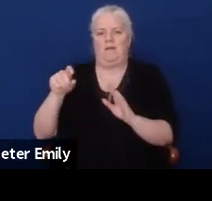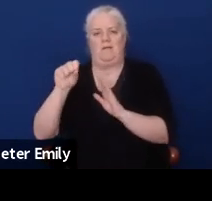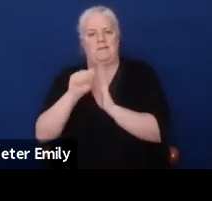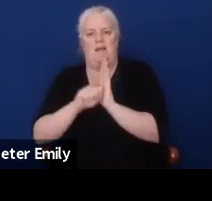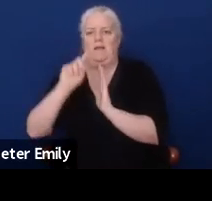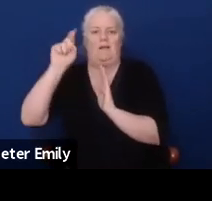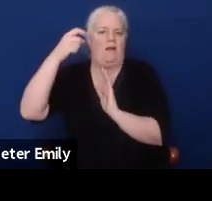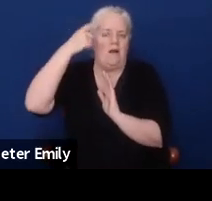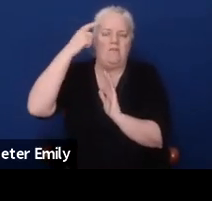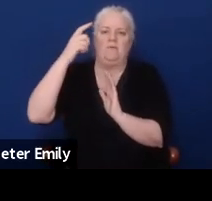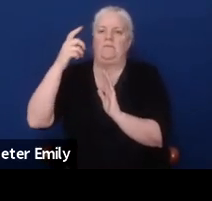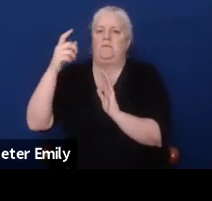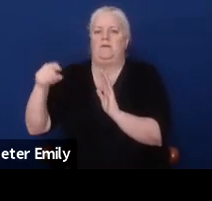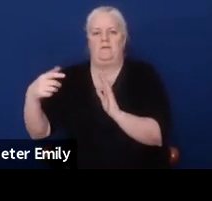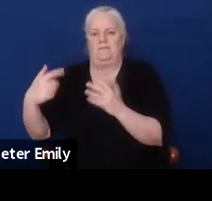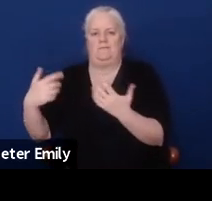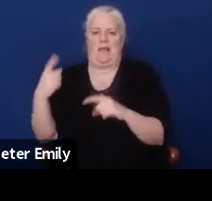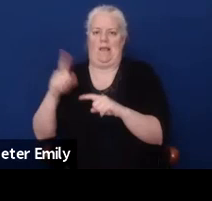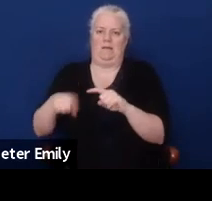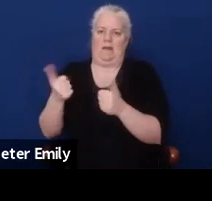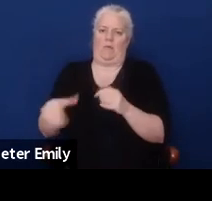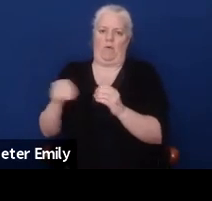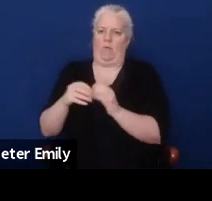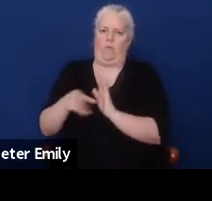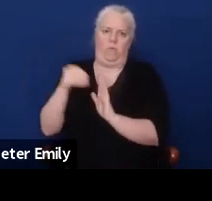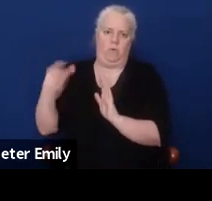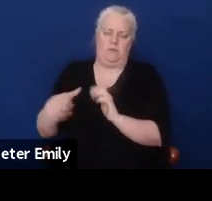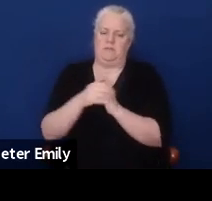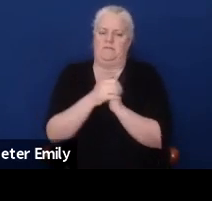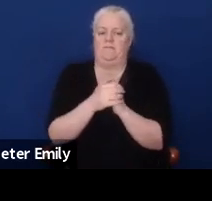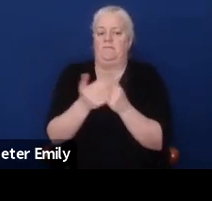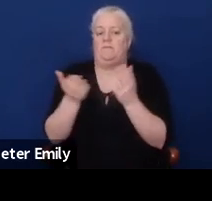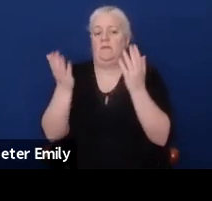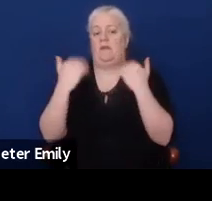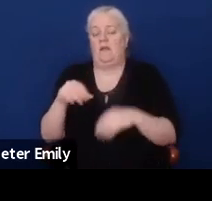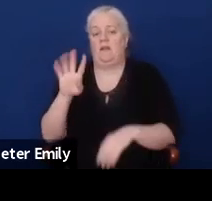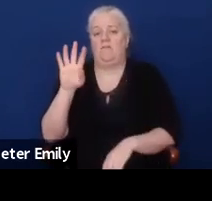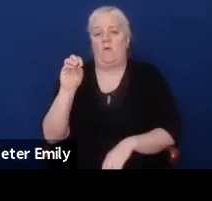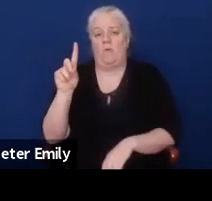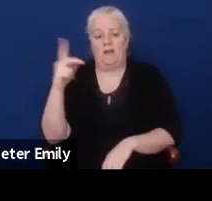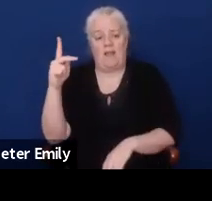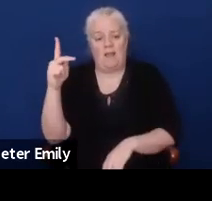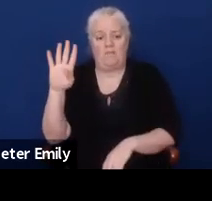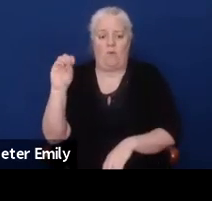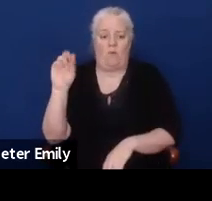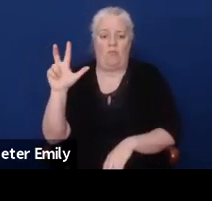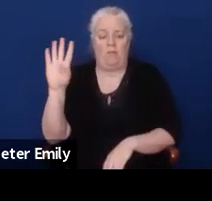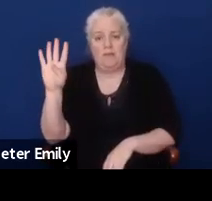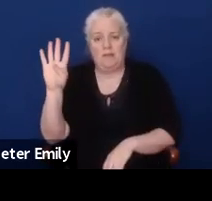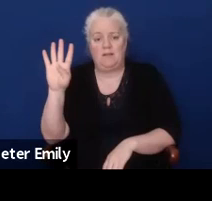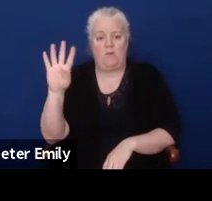governments. There is also 401k, 403b, 401a. These are